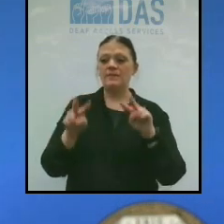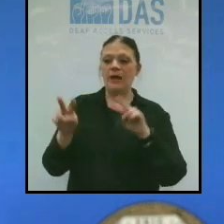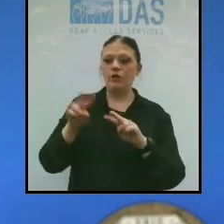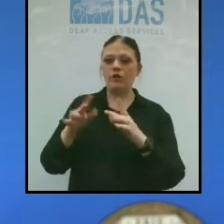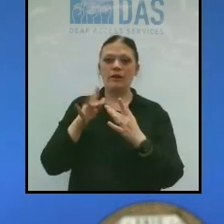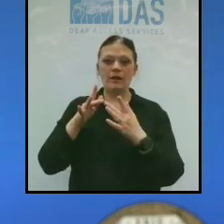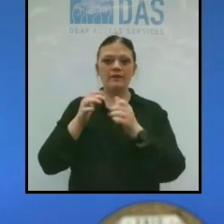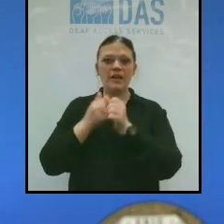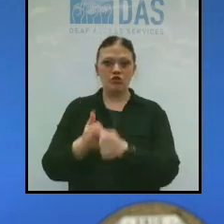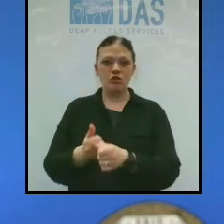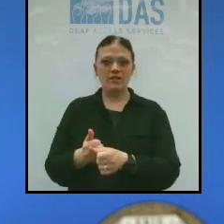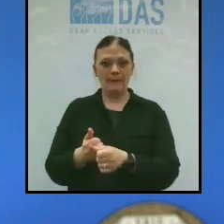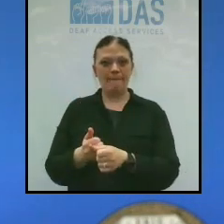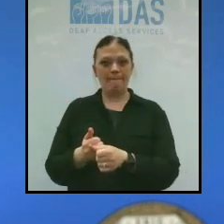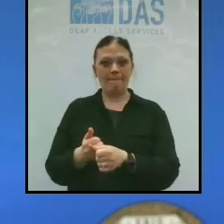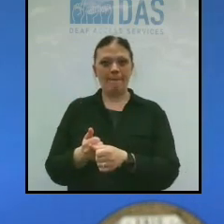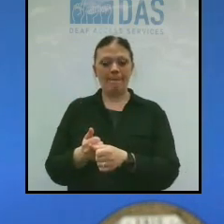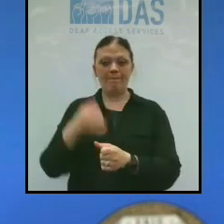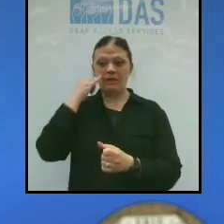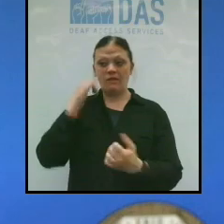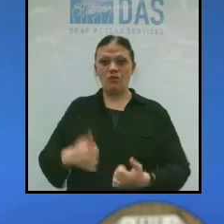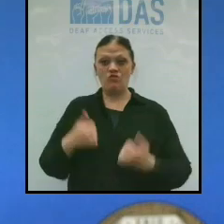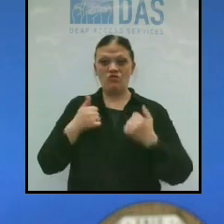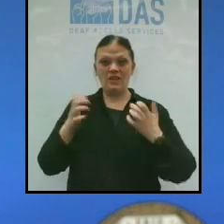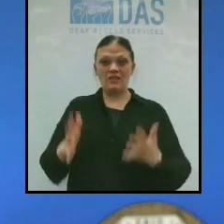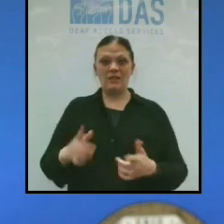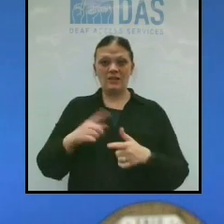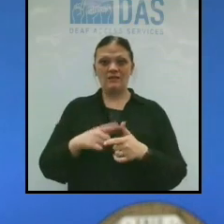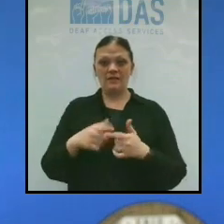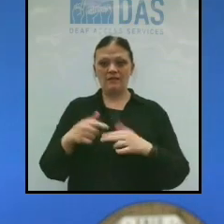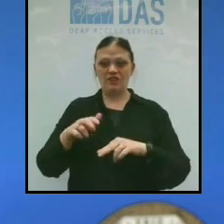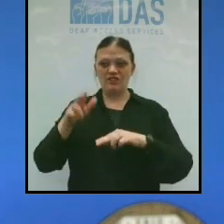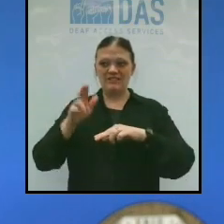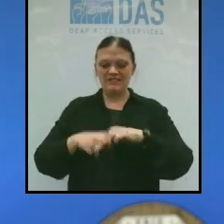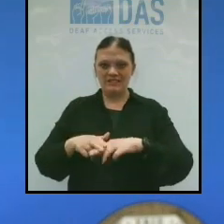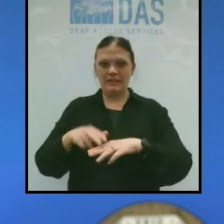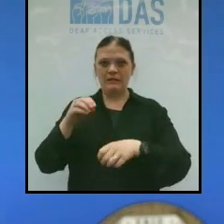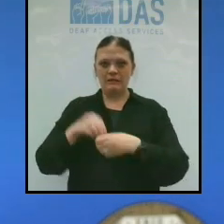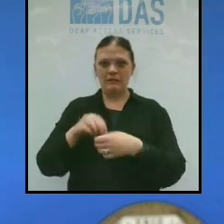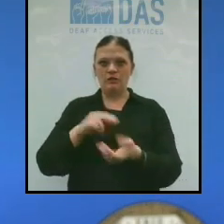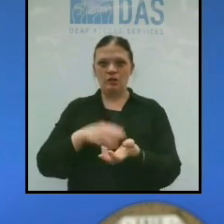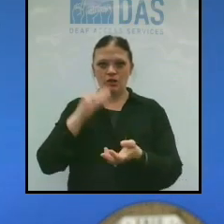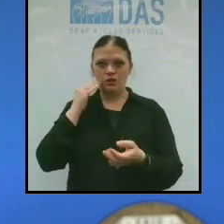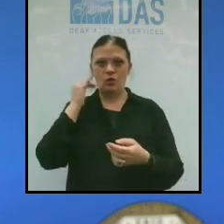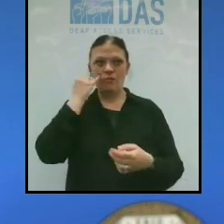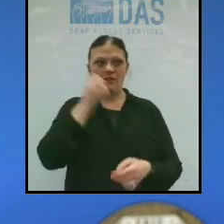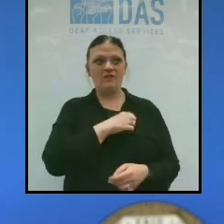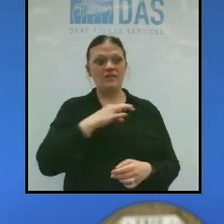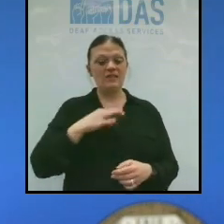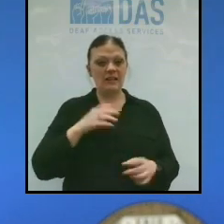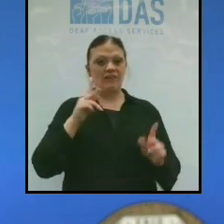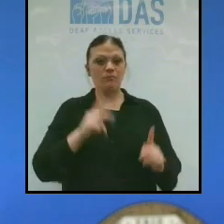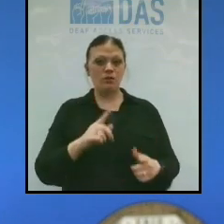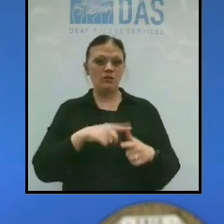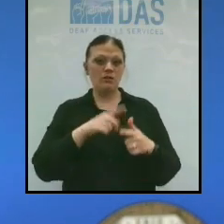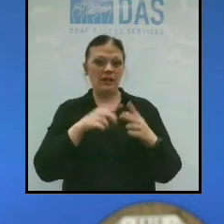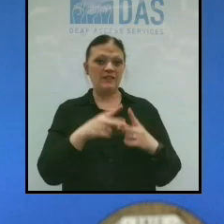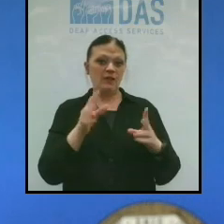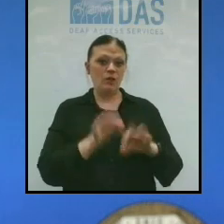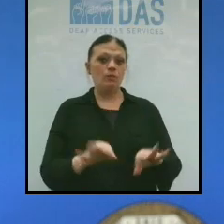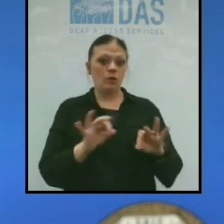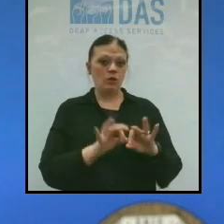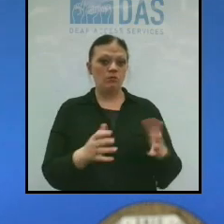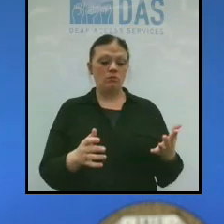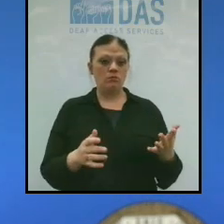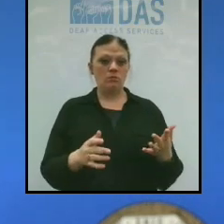contact tracing with, which if they're a resident, they're sitting at their nursing home, but if they're a staff member, then of course that's very important. In